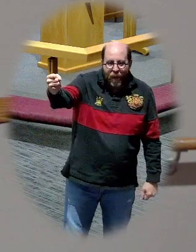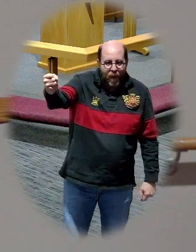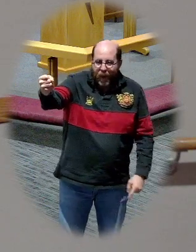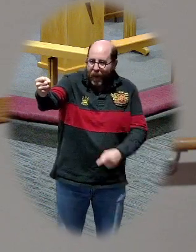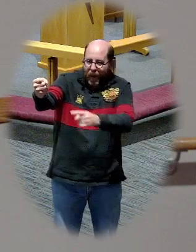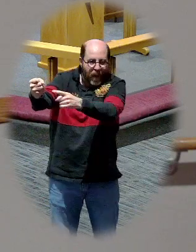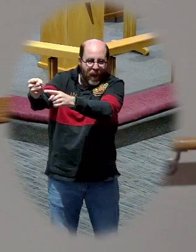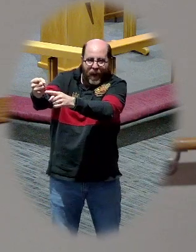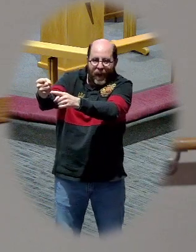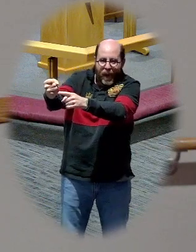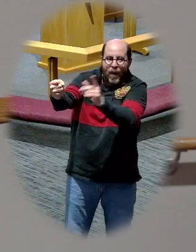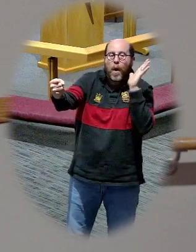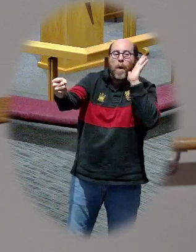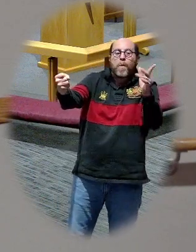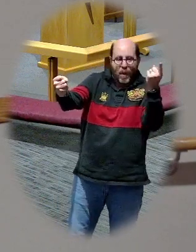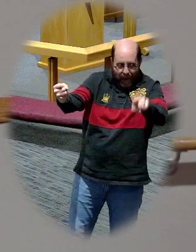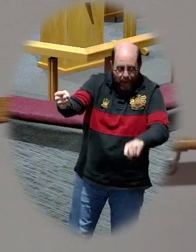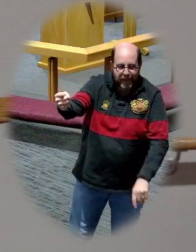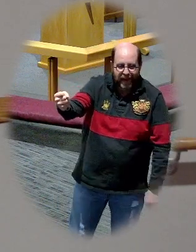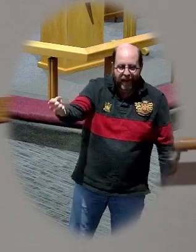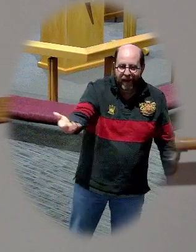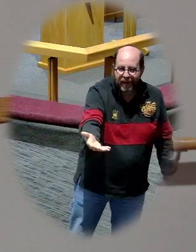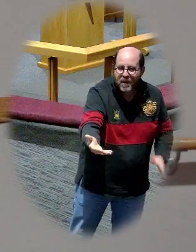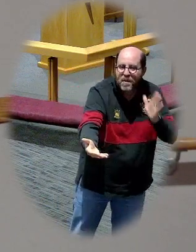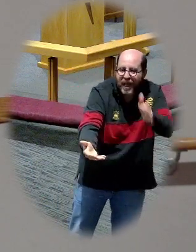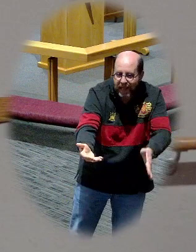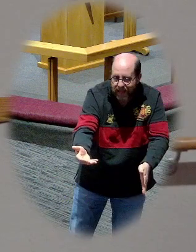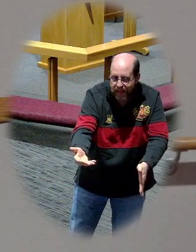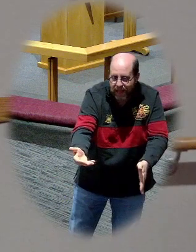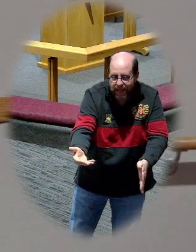to fruition.